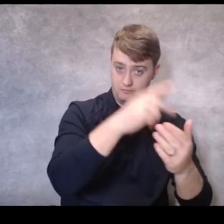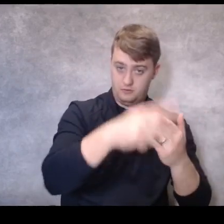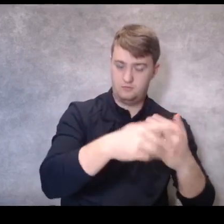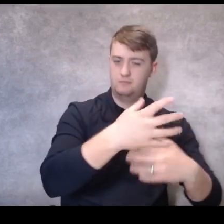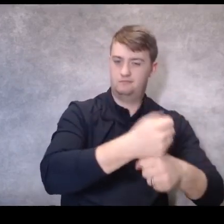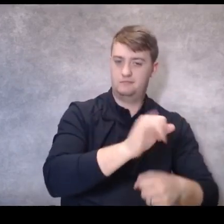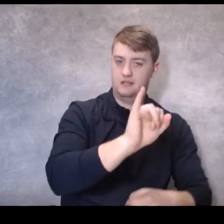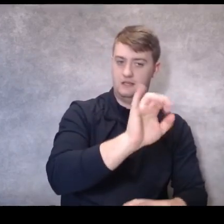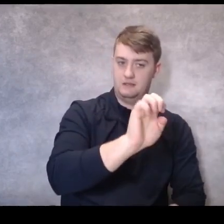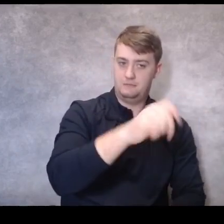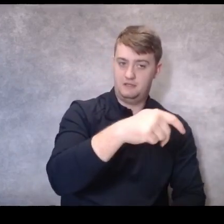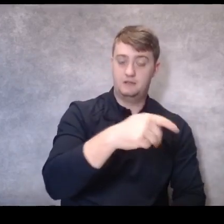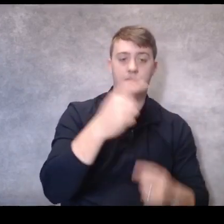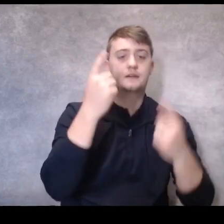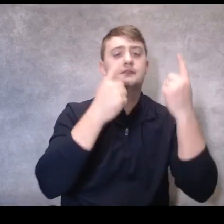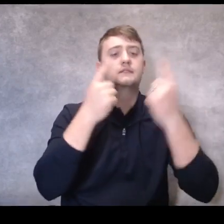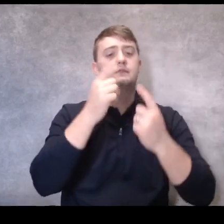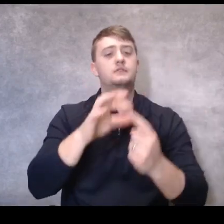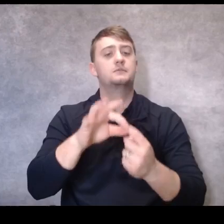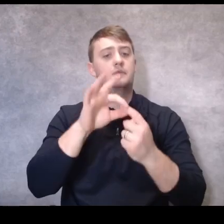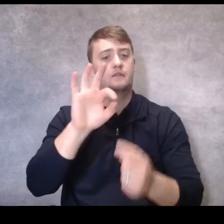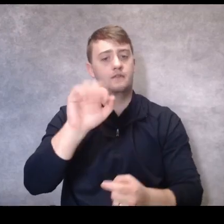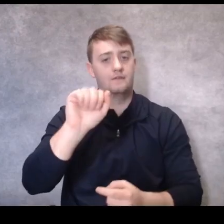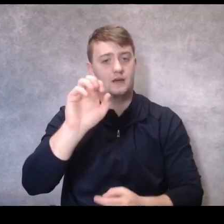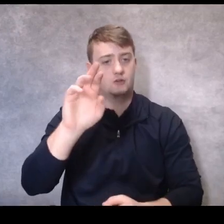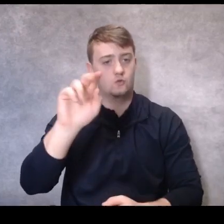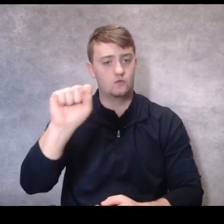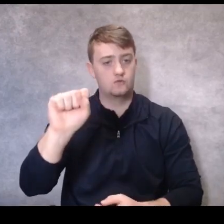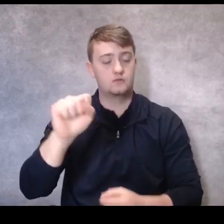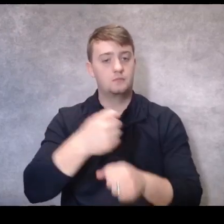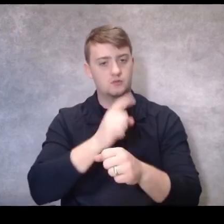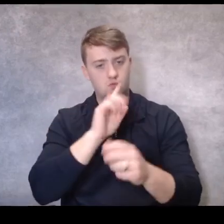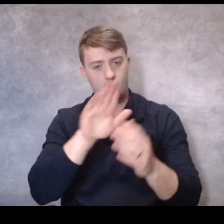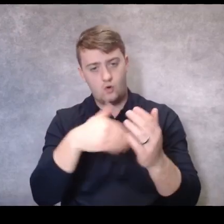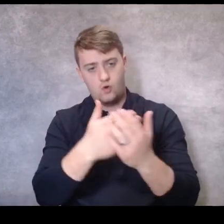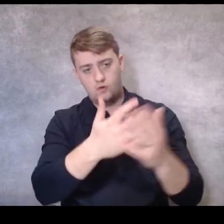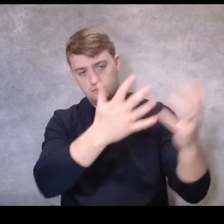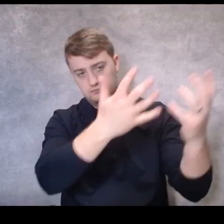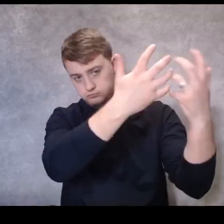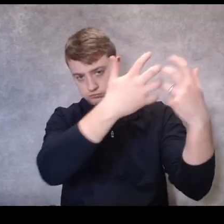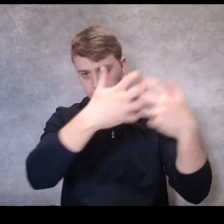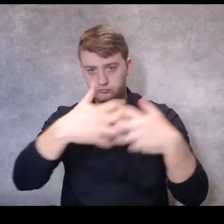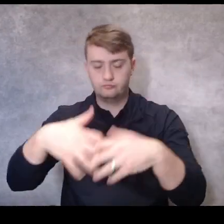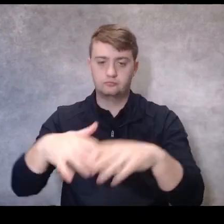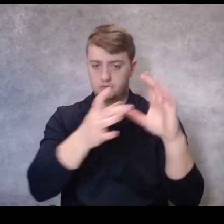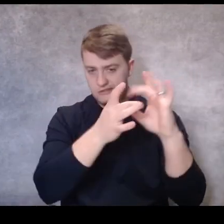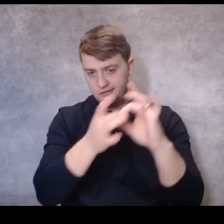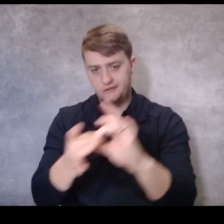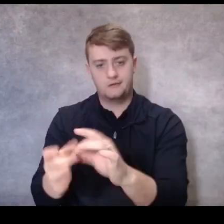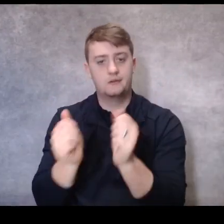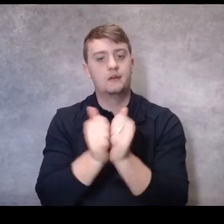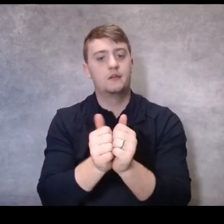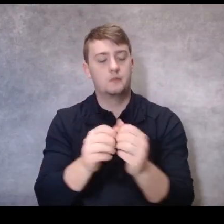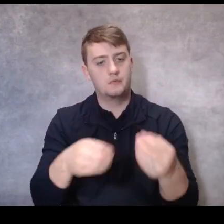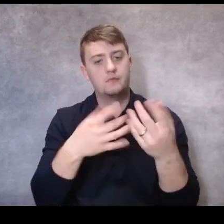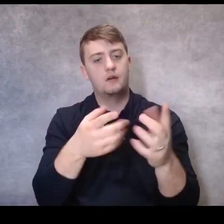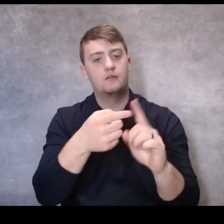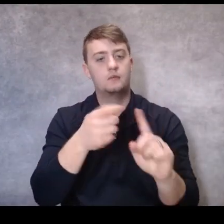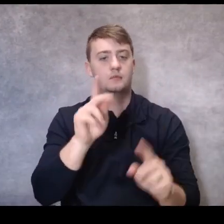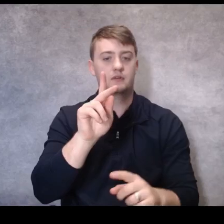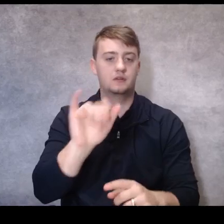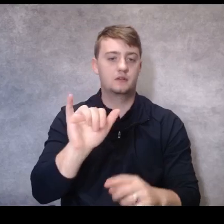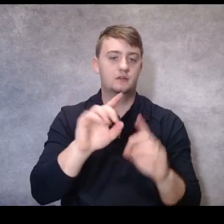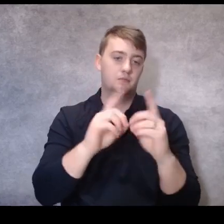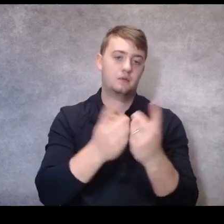Program, IEP, Consideration of Special Factors, ensuring all pieces of the puzzle connect together, provided by the